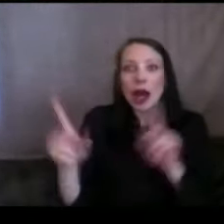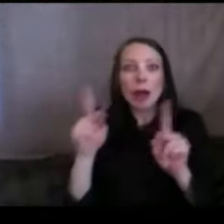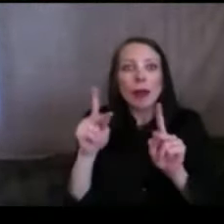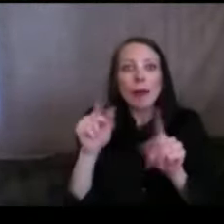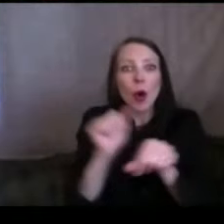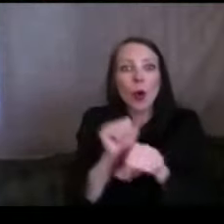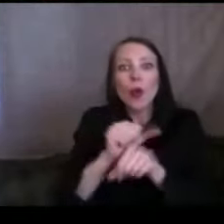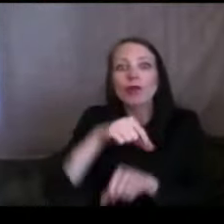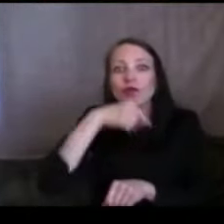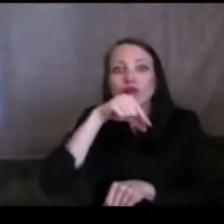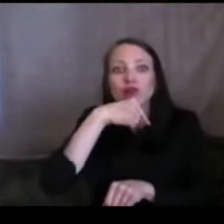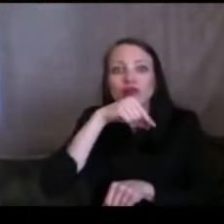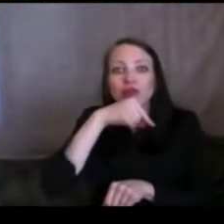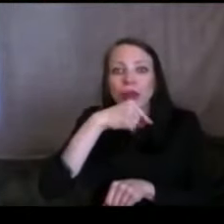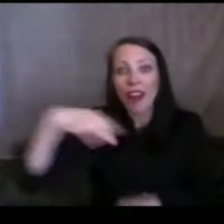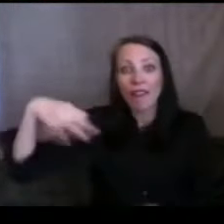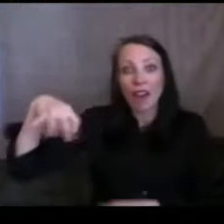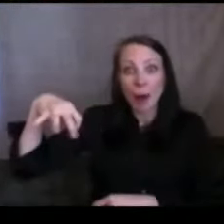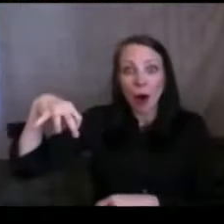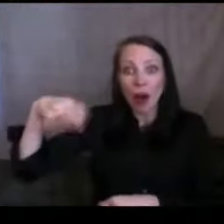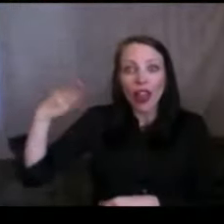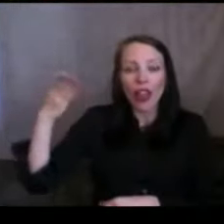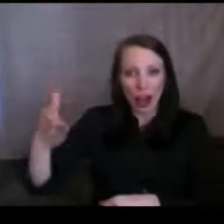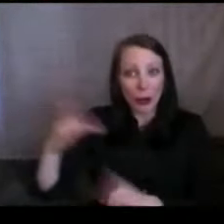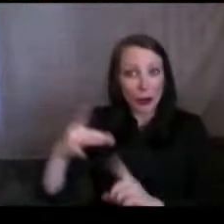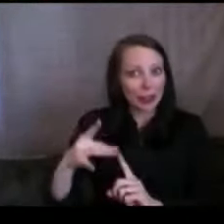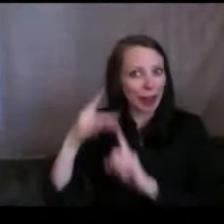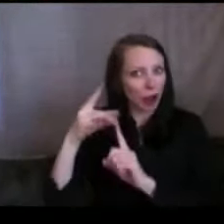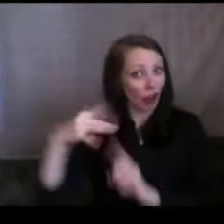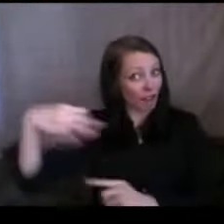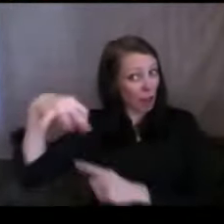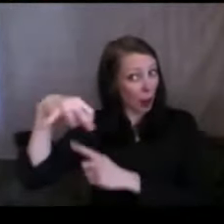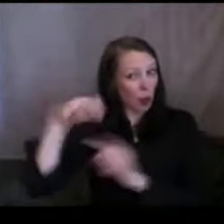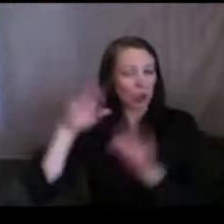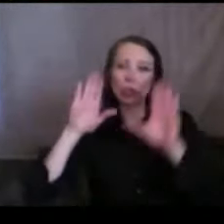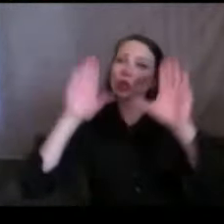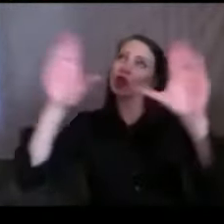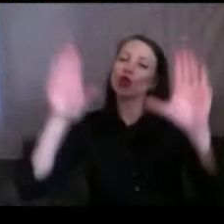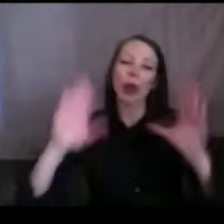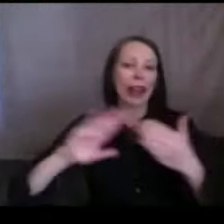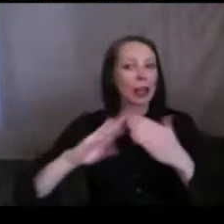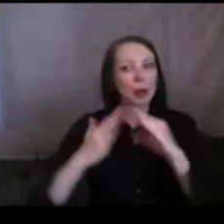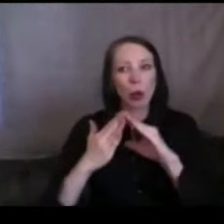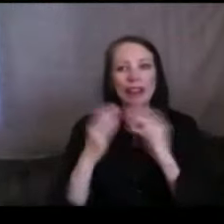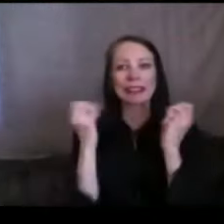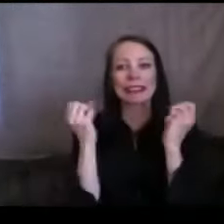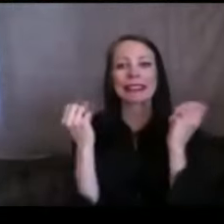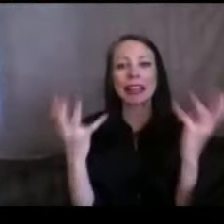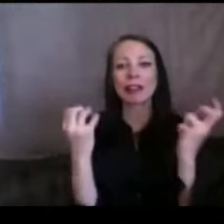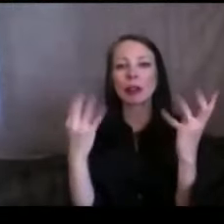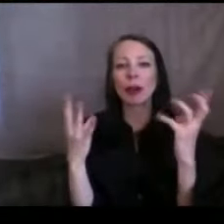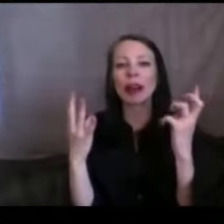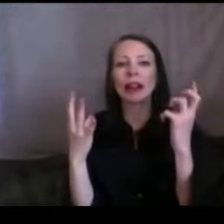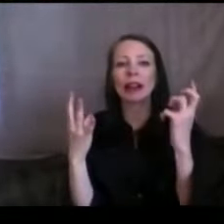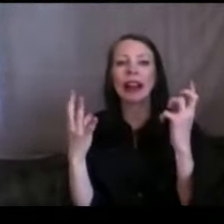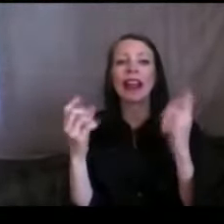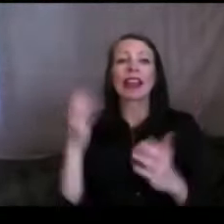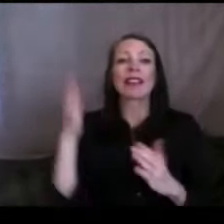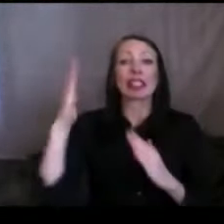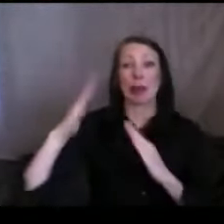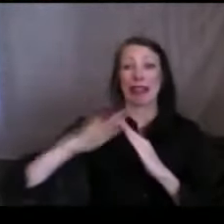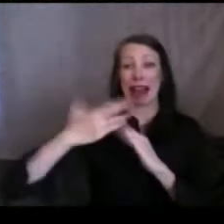in Faribault, Minnesota. For those of you who don't know Faribault, it's a great community and home to several of the country's top high